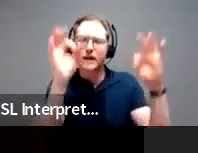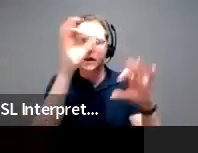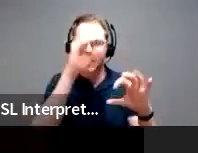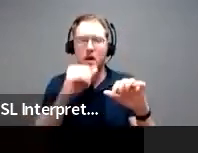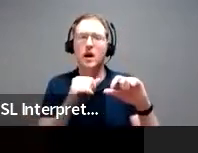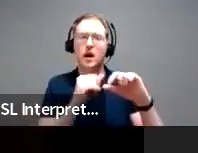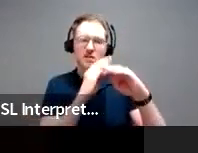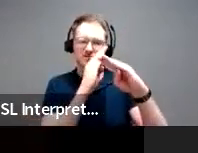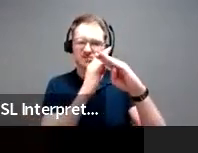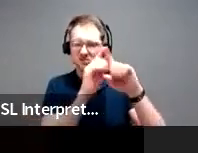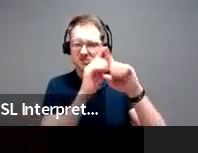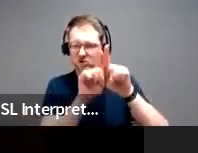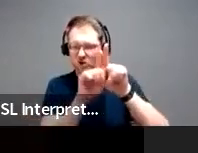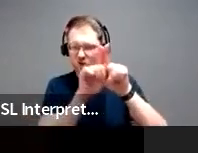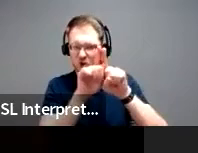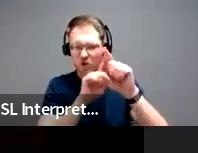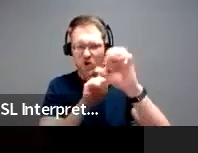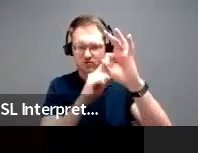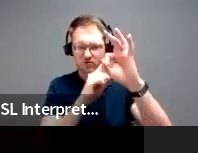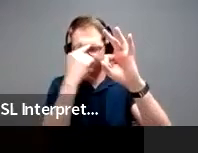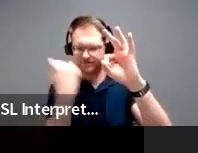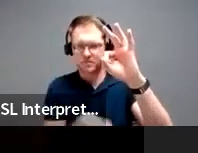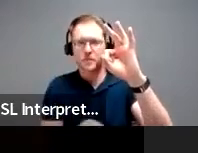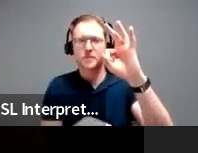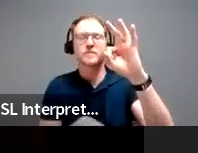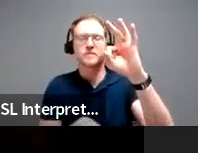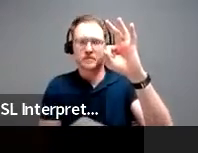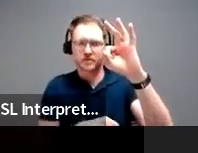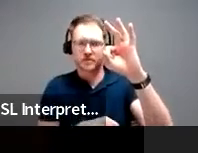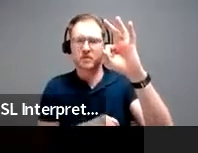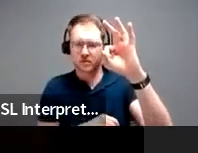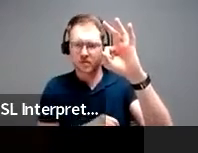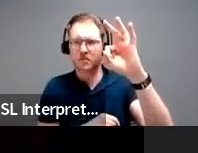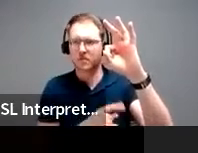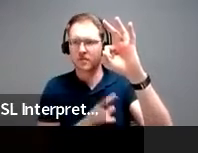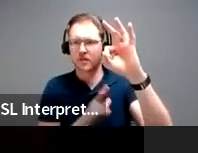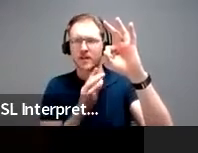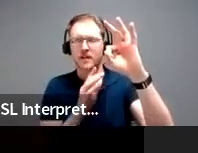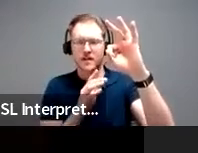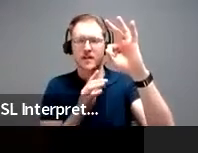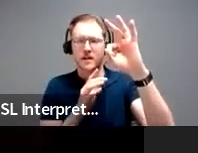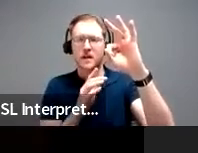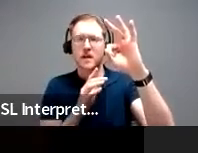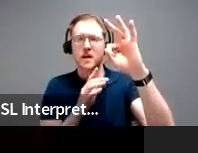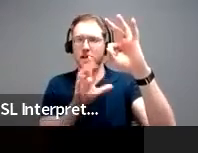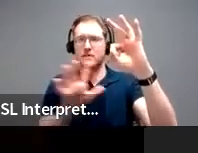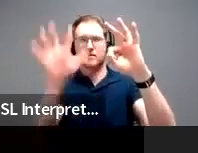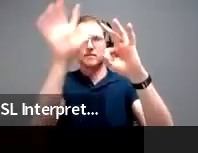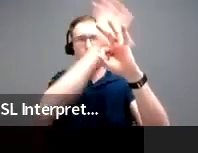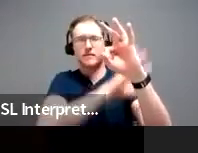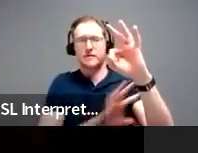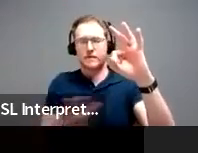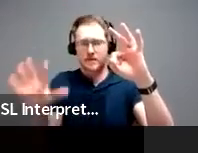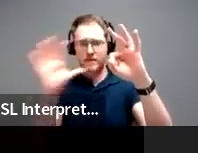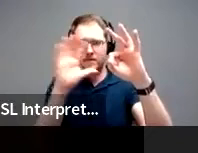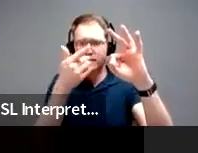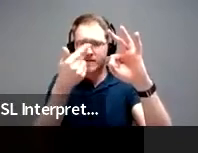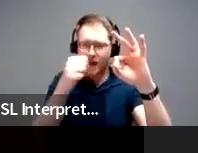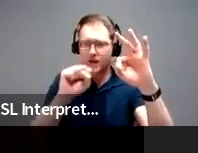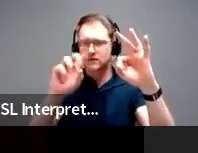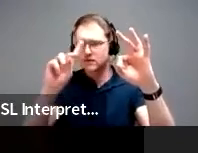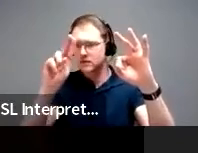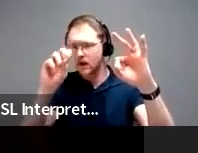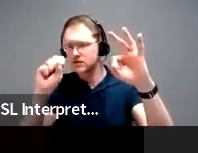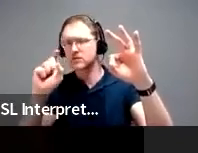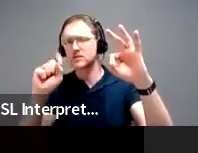out the light of the star with this artificial dark spot in the center, and this is the disk of gas and dust in the outer